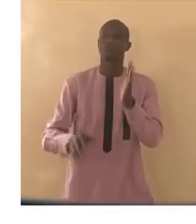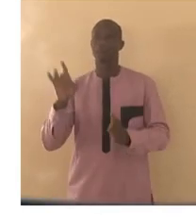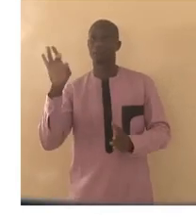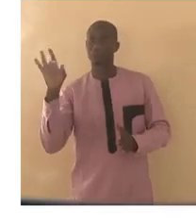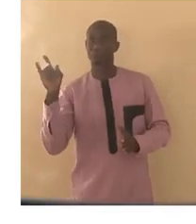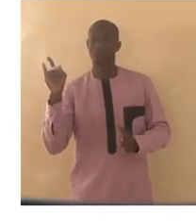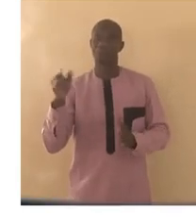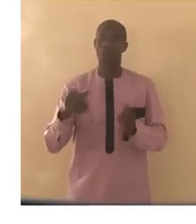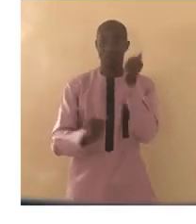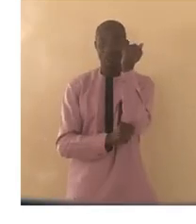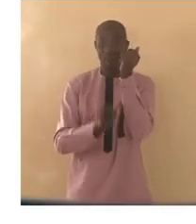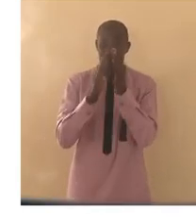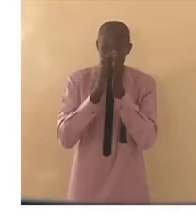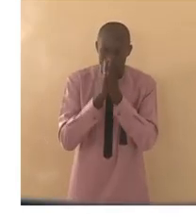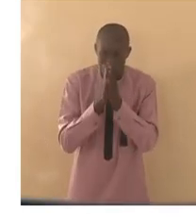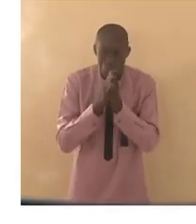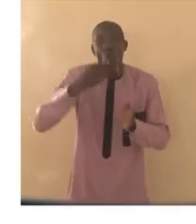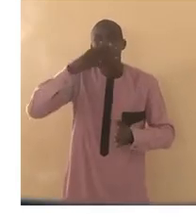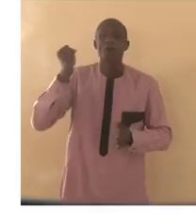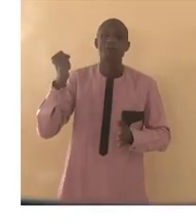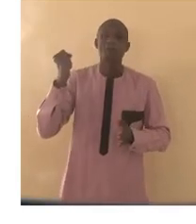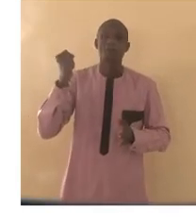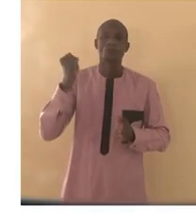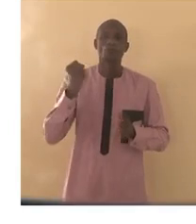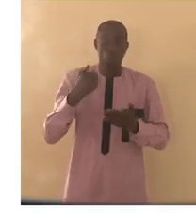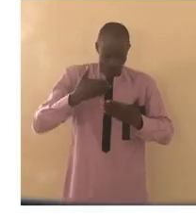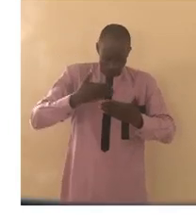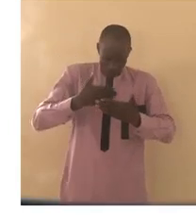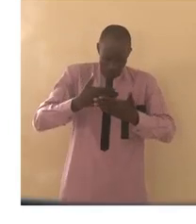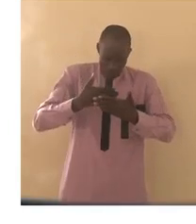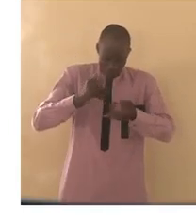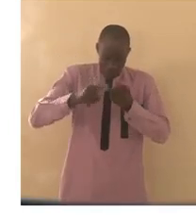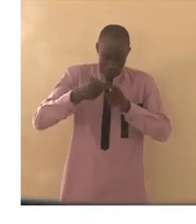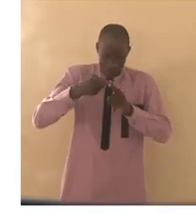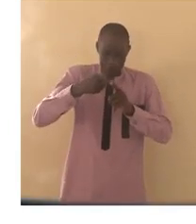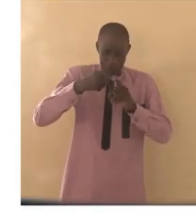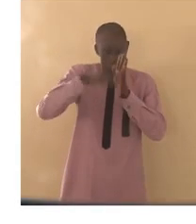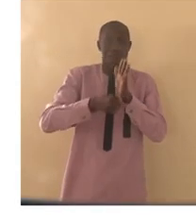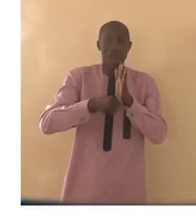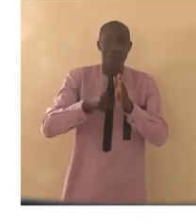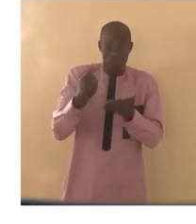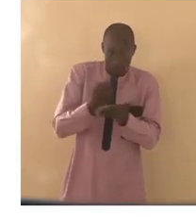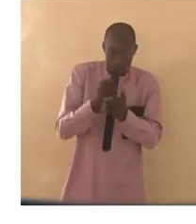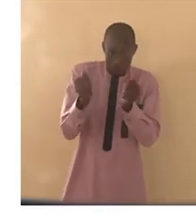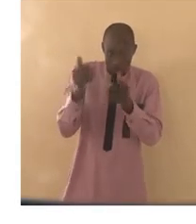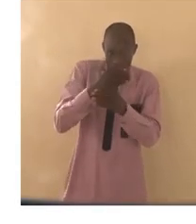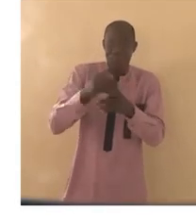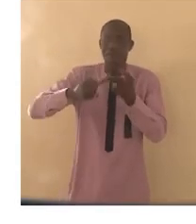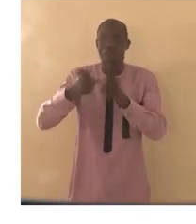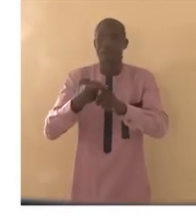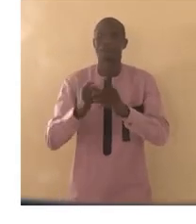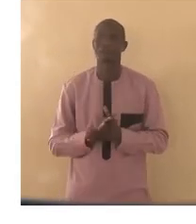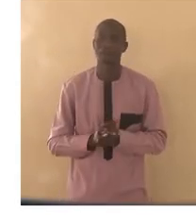18. Abraham's prayer was intimate. It was an intimate discussion between two friends.